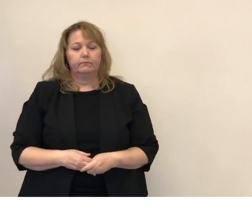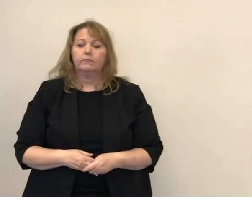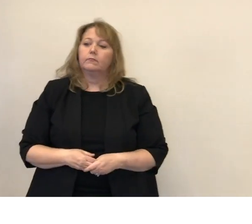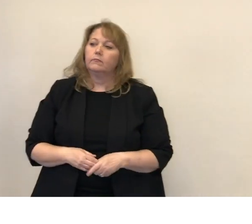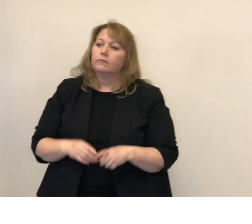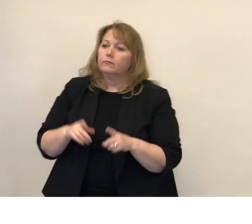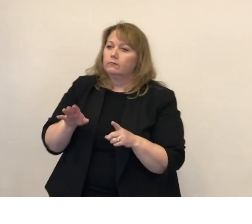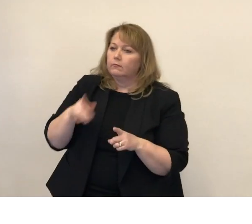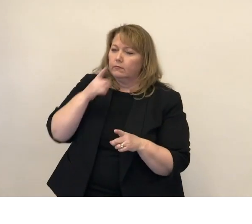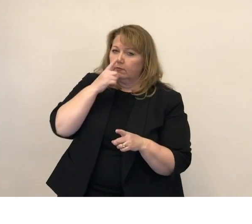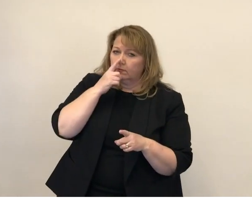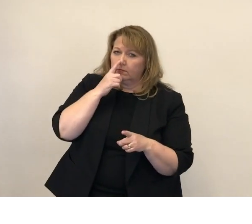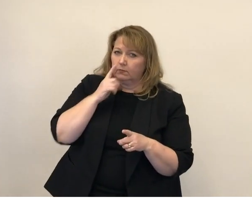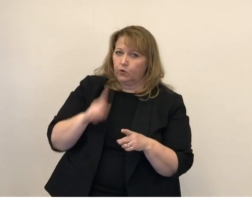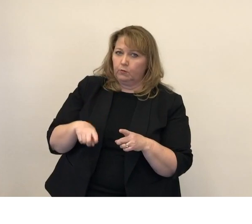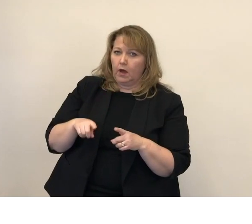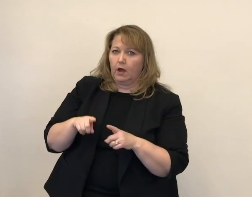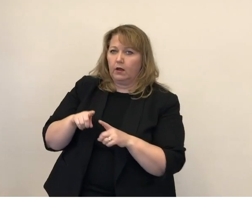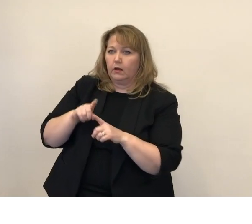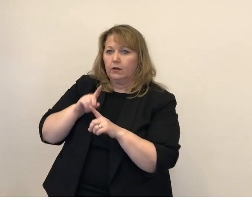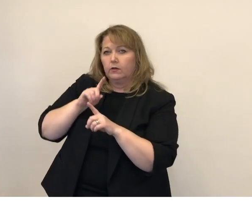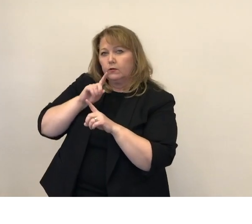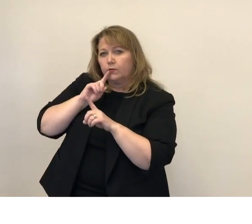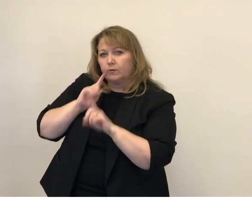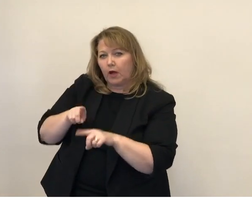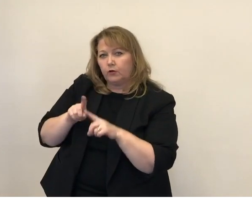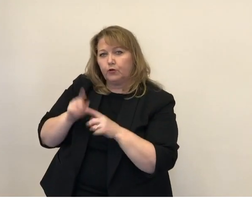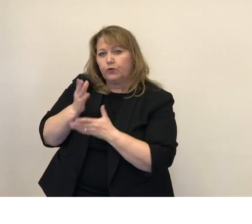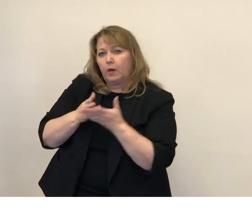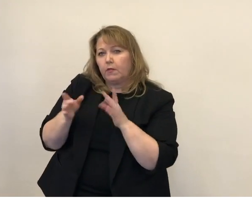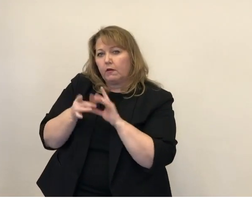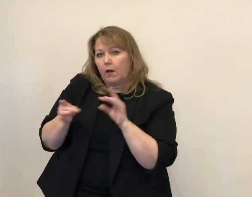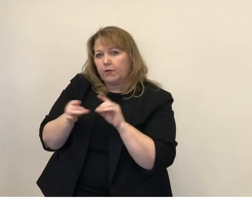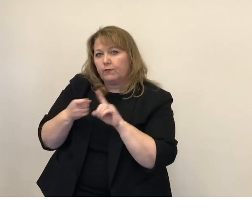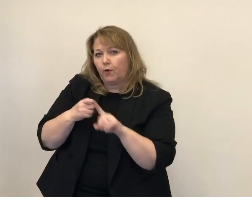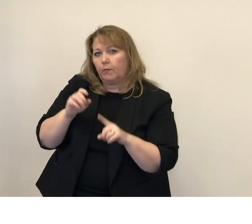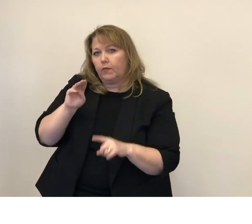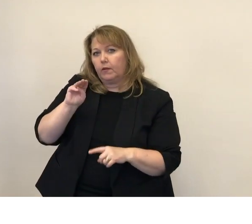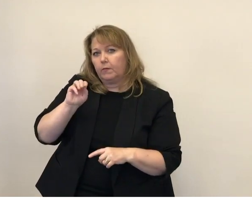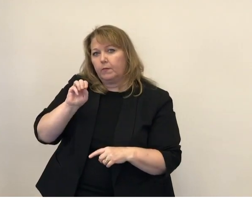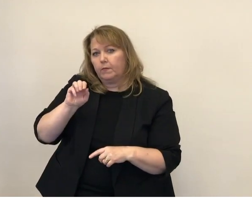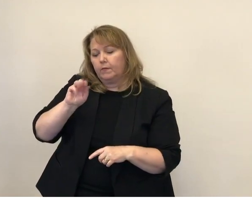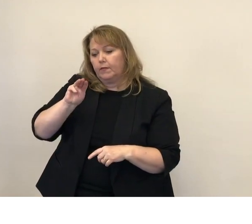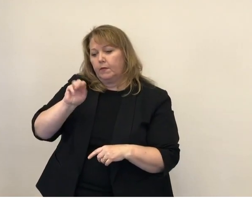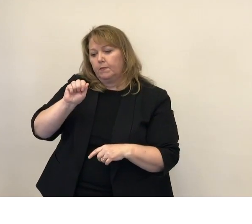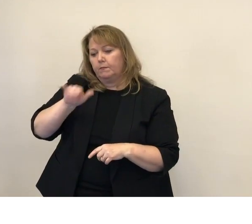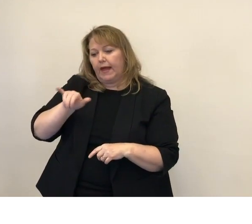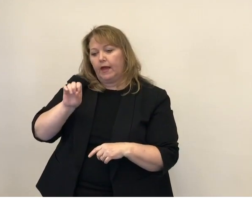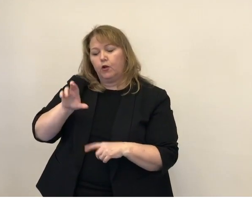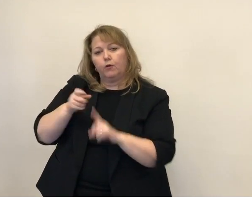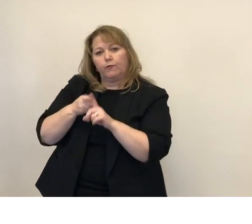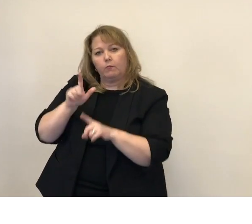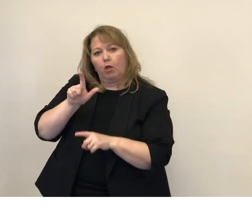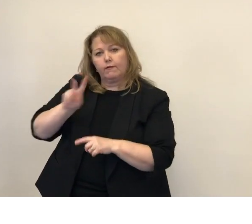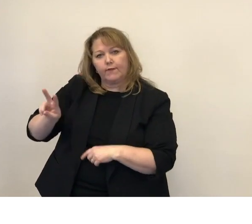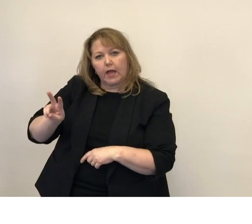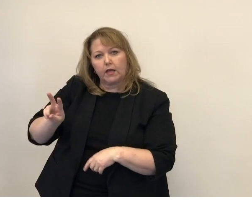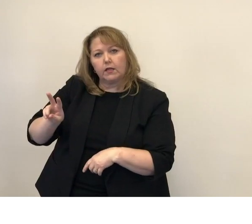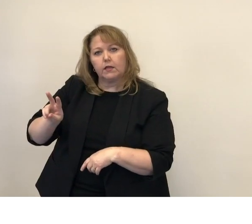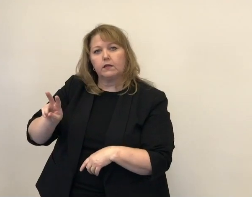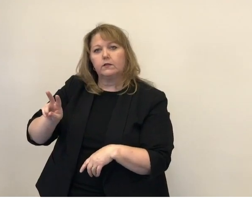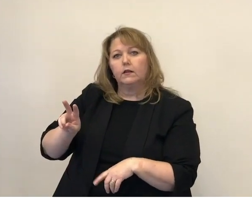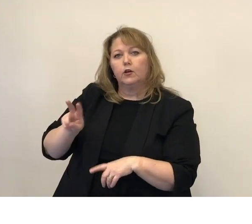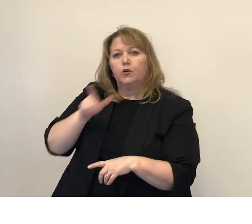of the comments that we've seen from the mayor of Las Vegas and the Senate Majority Leader about urging kind of a more